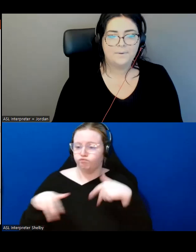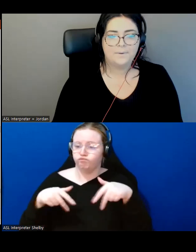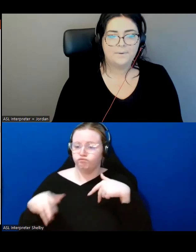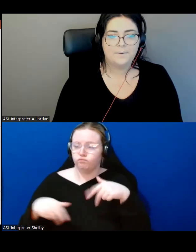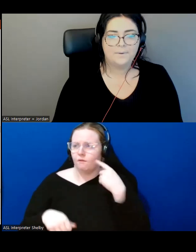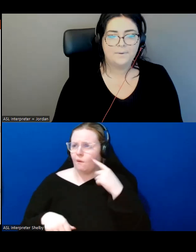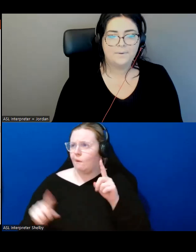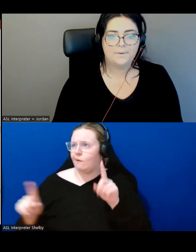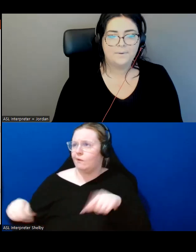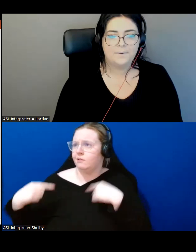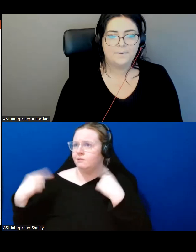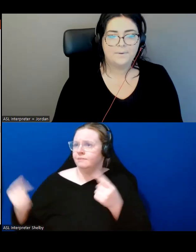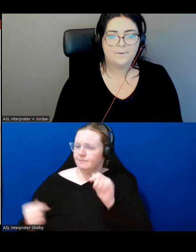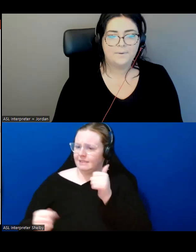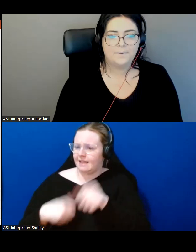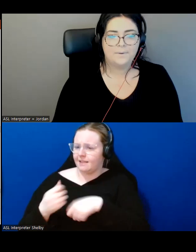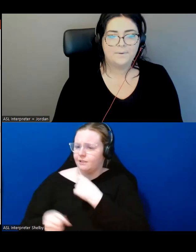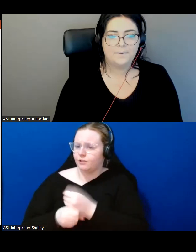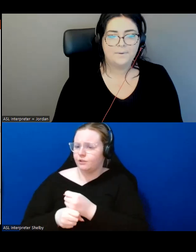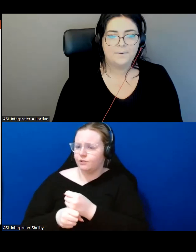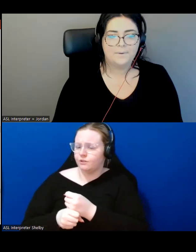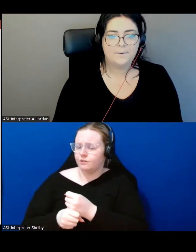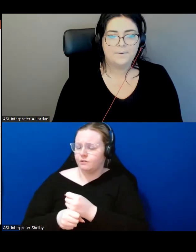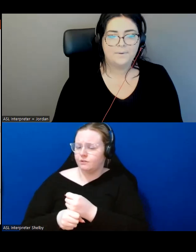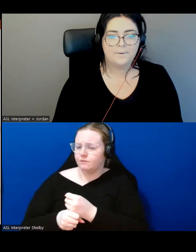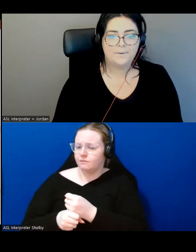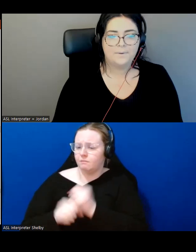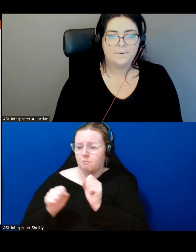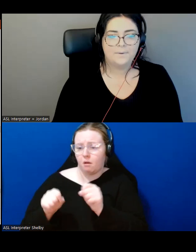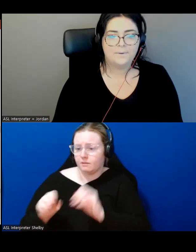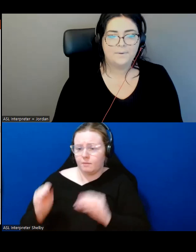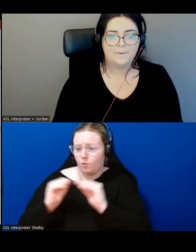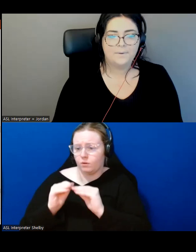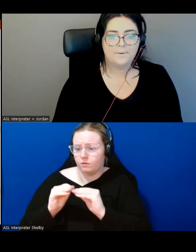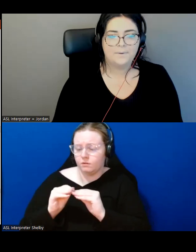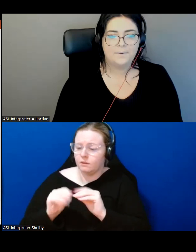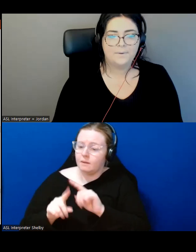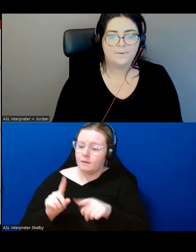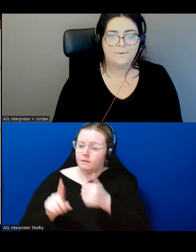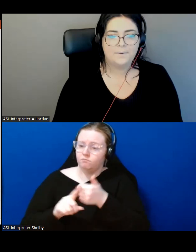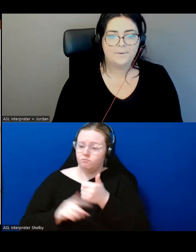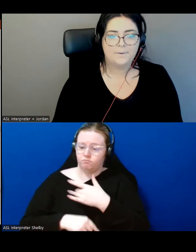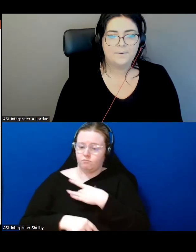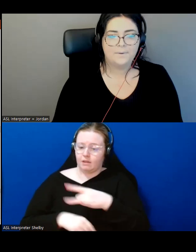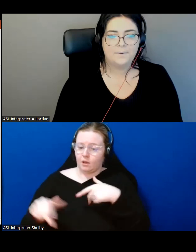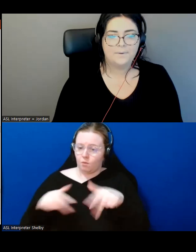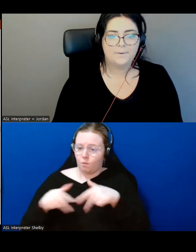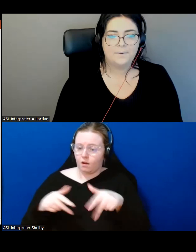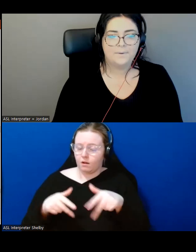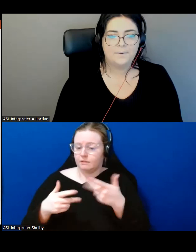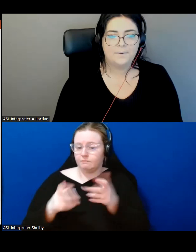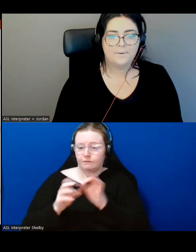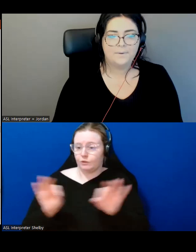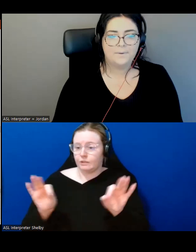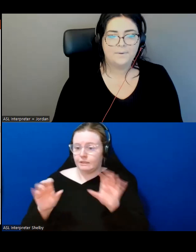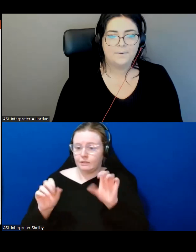I'd say, close to 10 years, if not more. And if you consider walking, it's a cost-effective physical activity. If you have